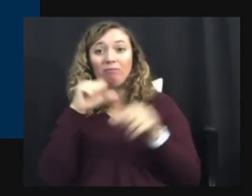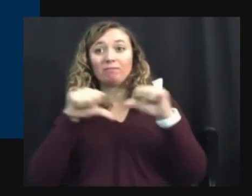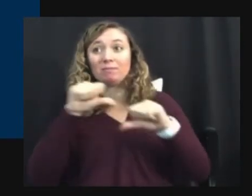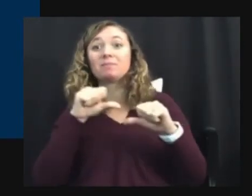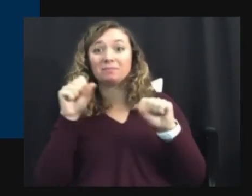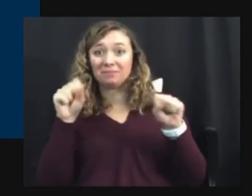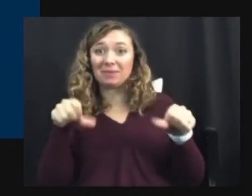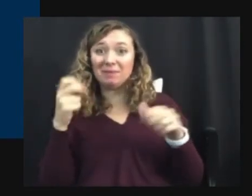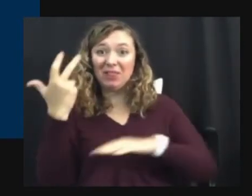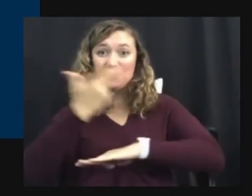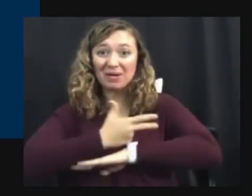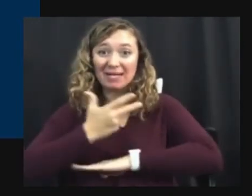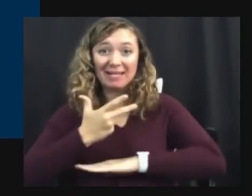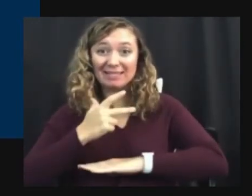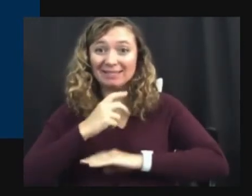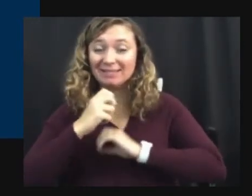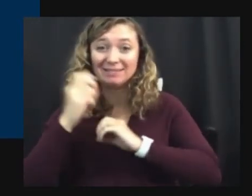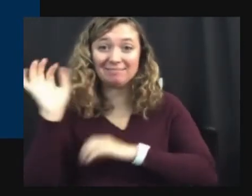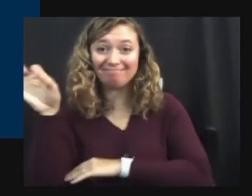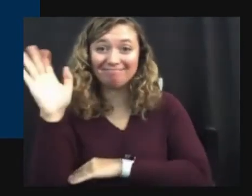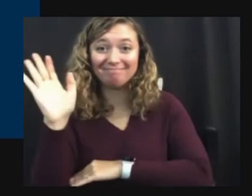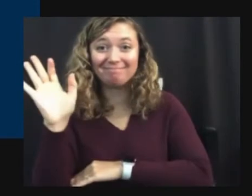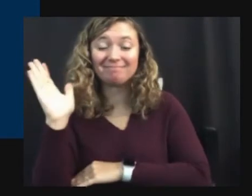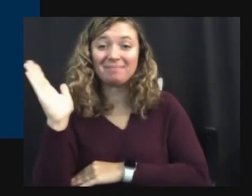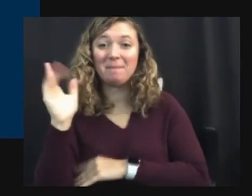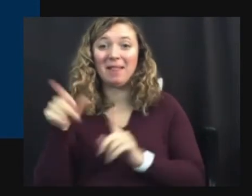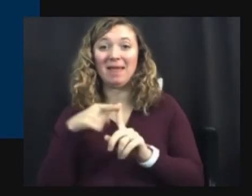days. We know that autistic kids have